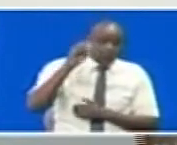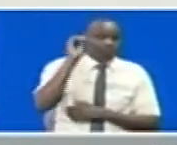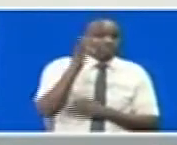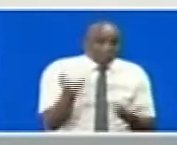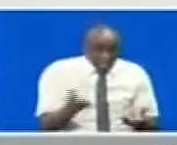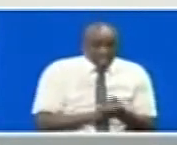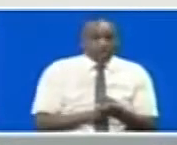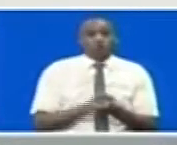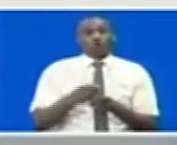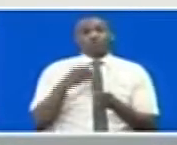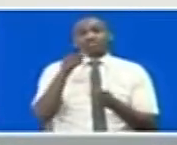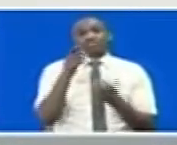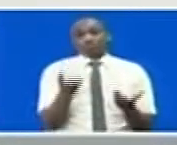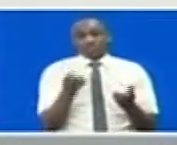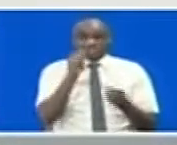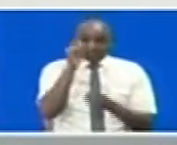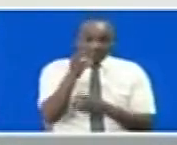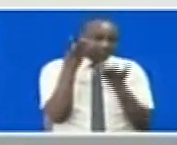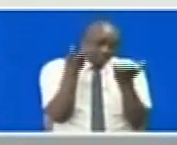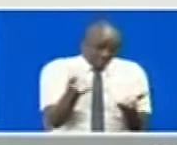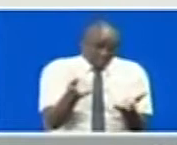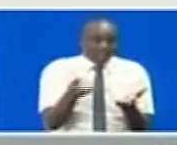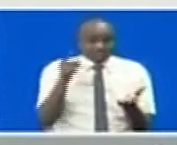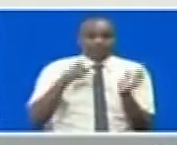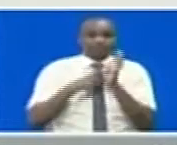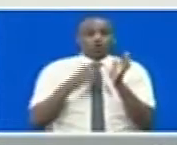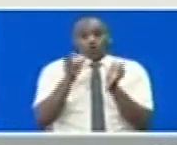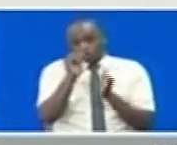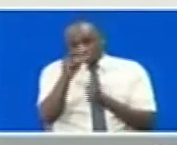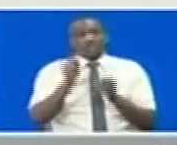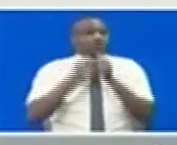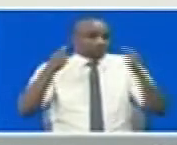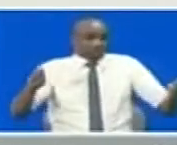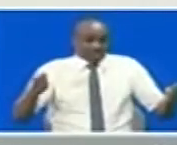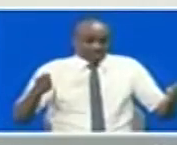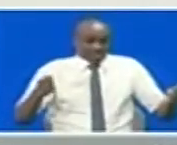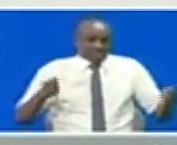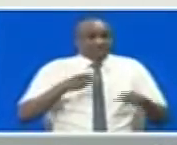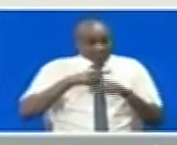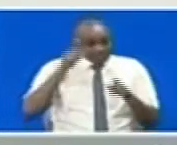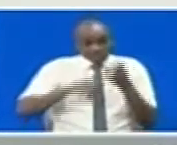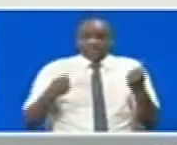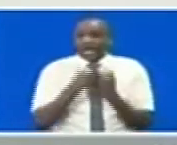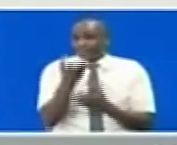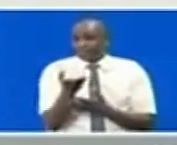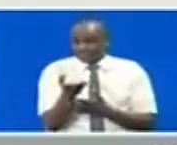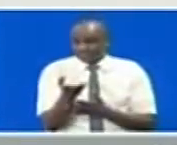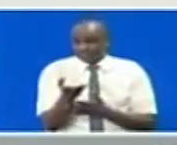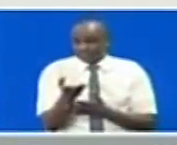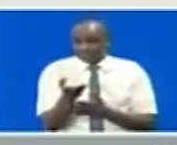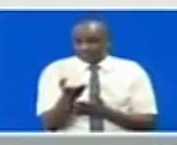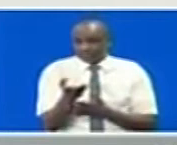finally end up on your television set or in newspapers. But when that does happen, a flood of things